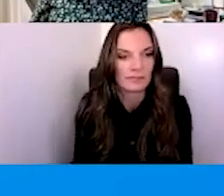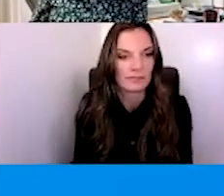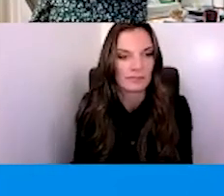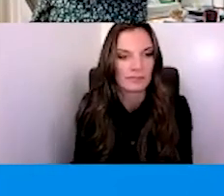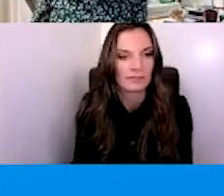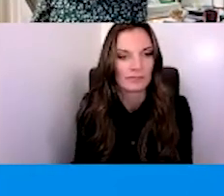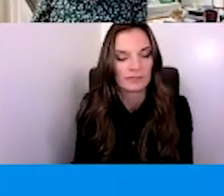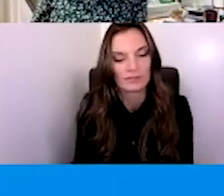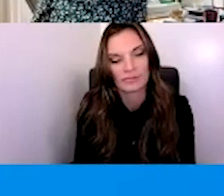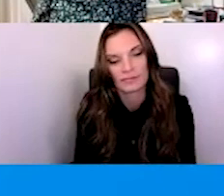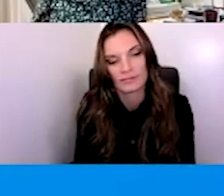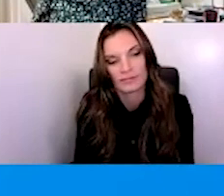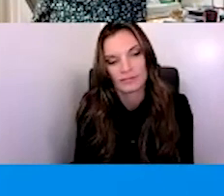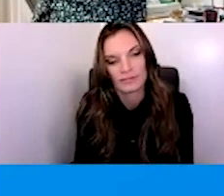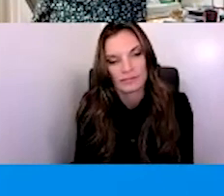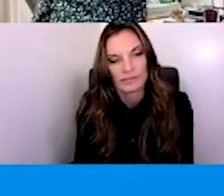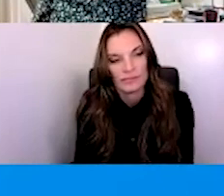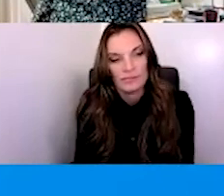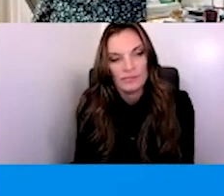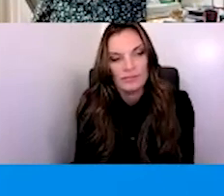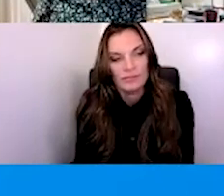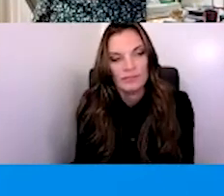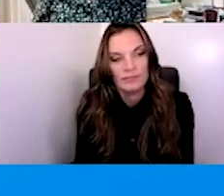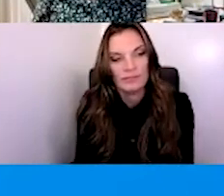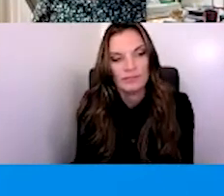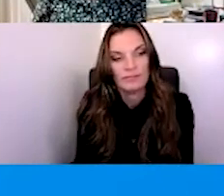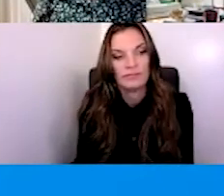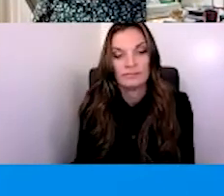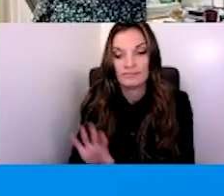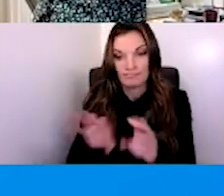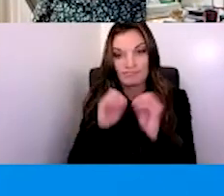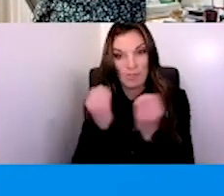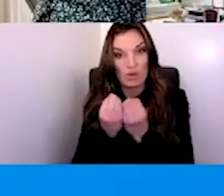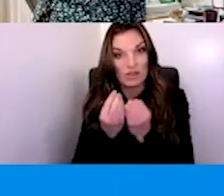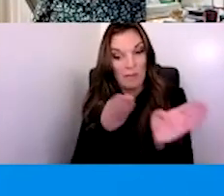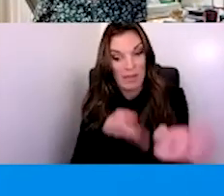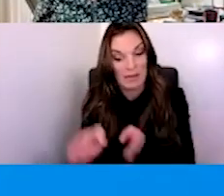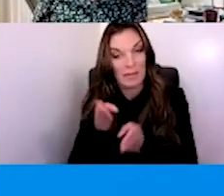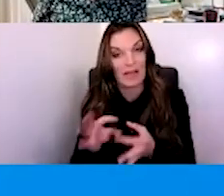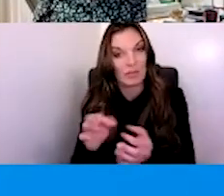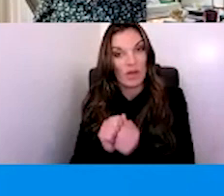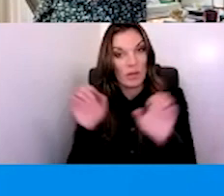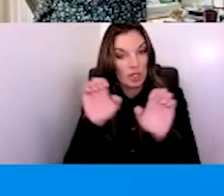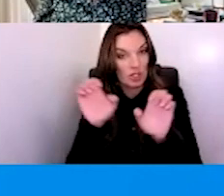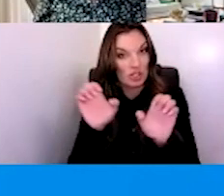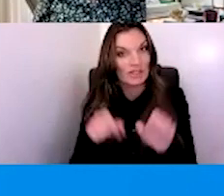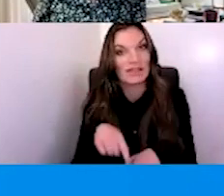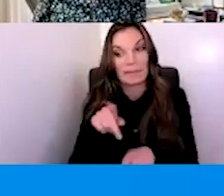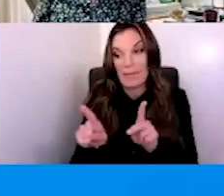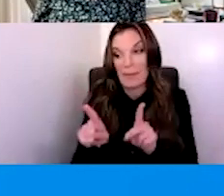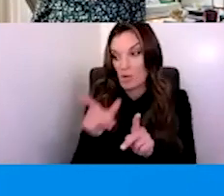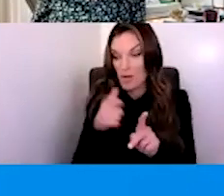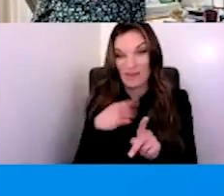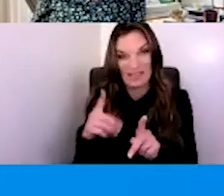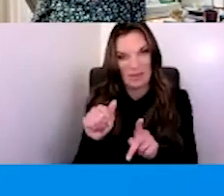People with disabilities must be part of your organization's planning for emergency preparedness. I hope I'm not the first person to tell you that or for you to think